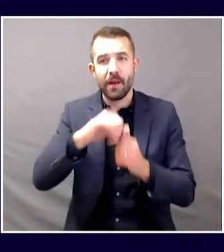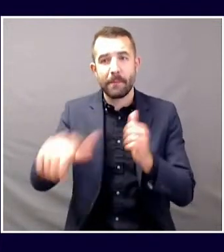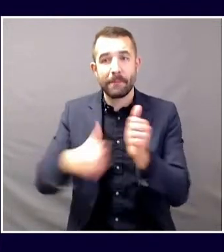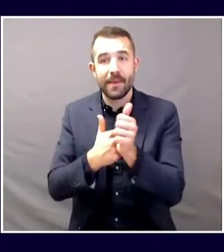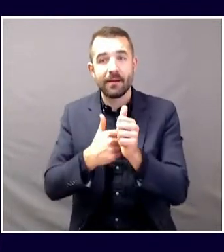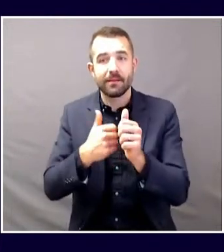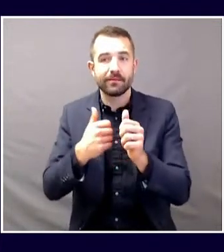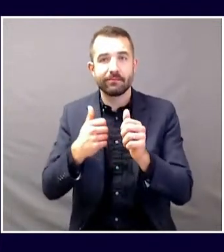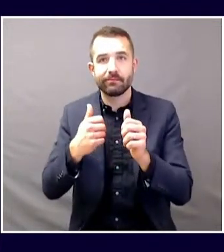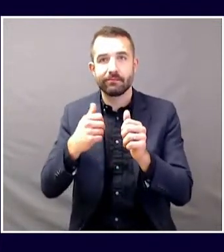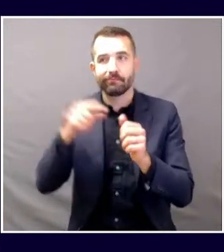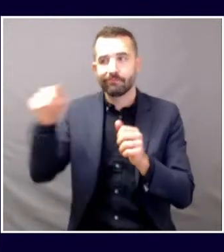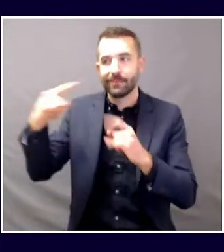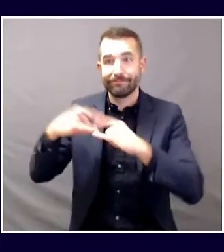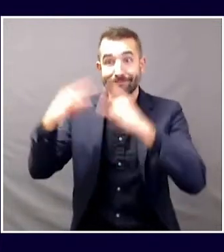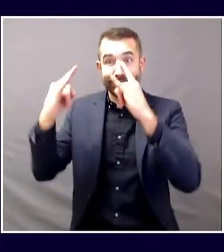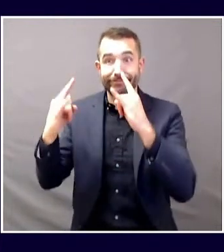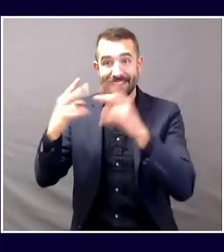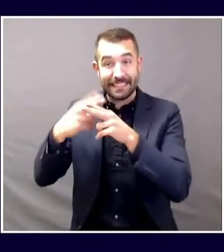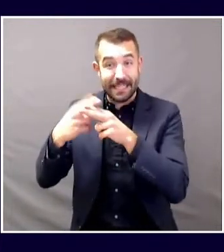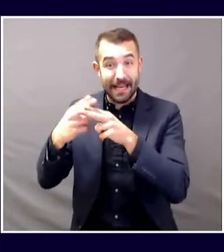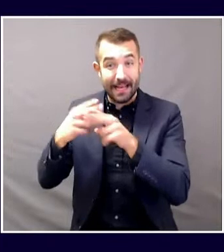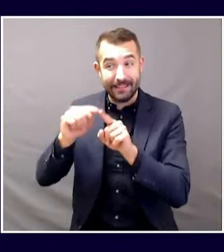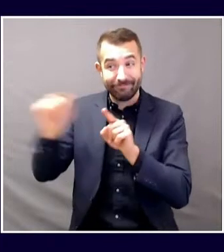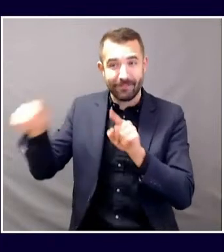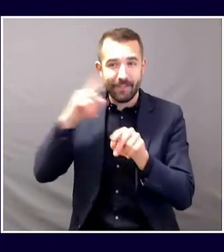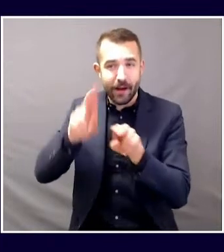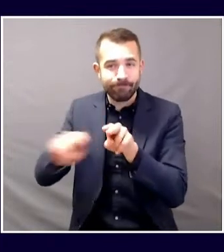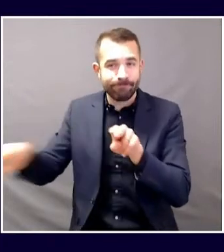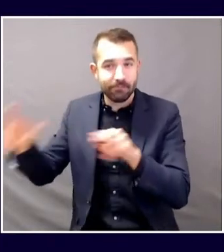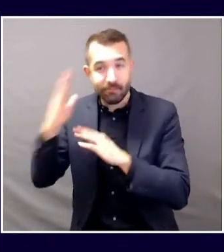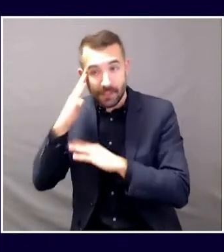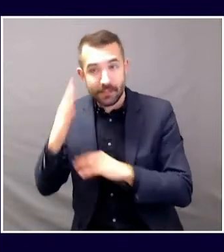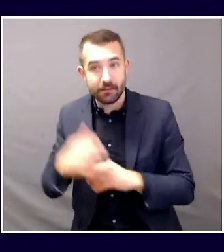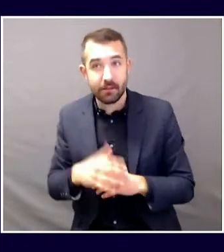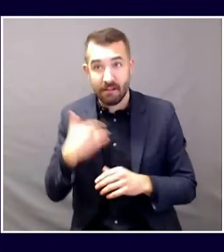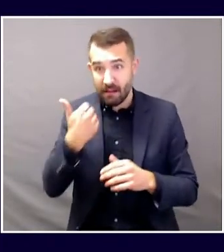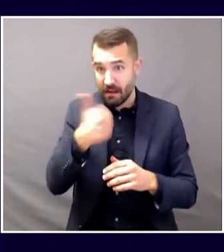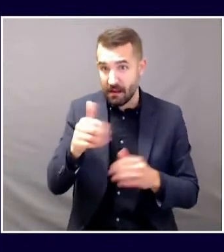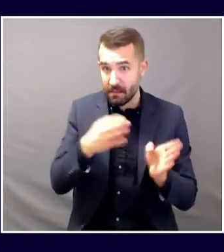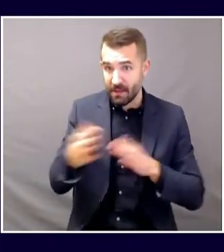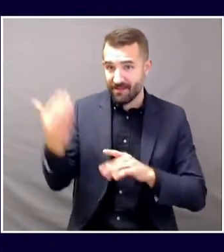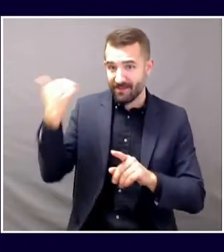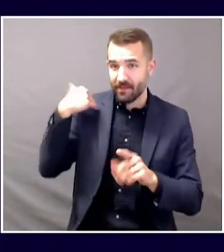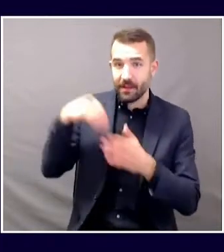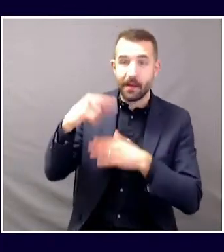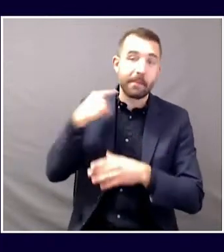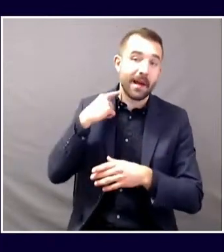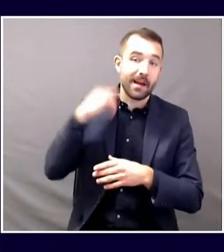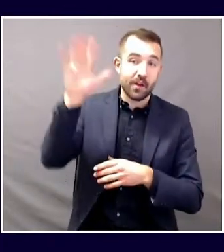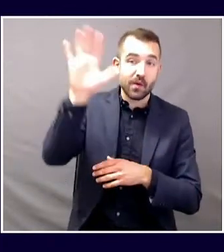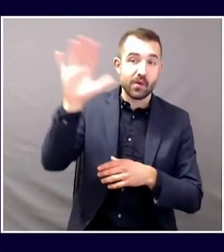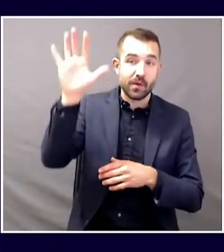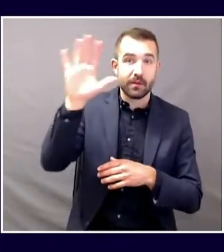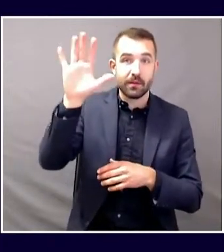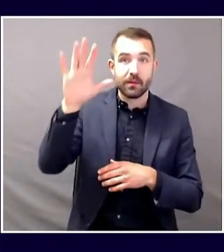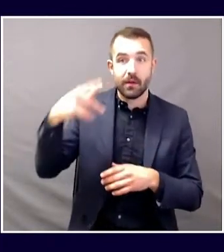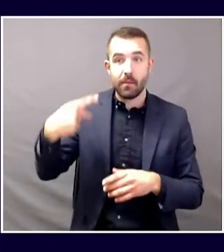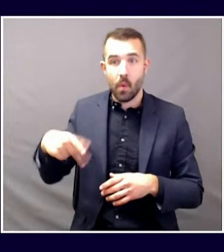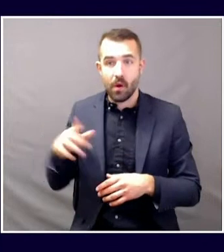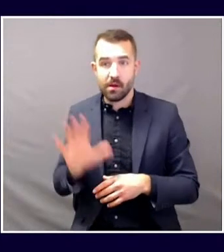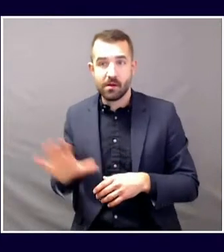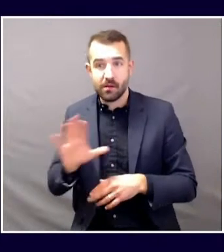spring that were under consideration in Bangor and Portland, and obviously those did not end up being needed.